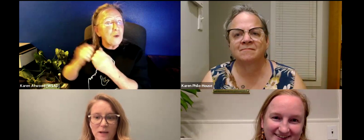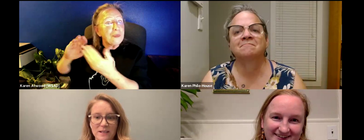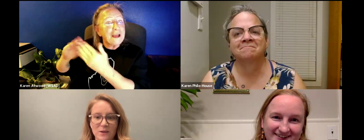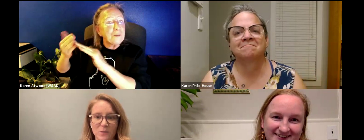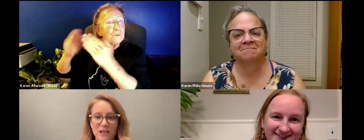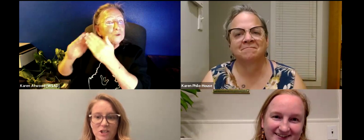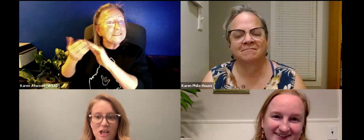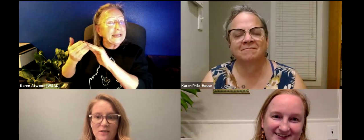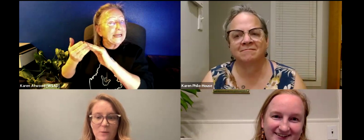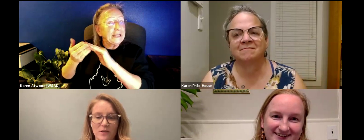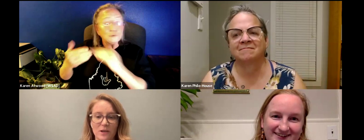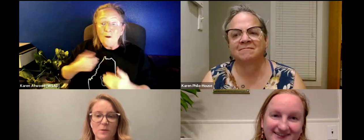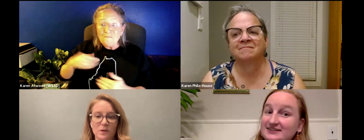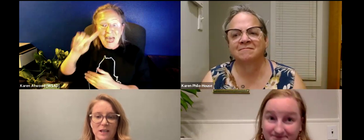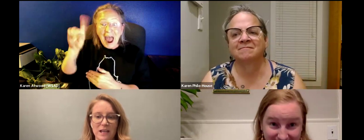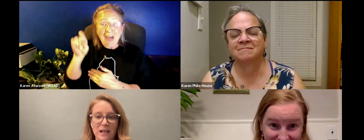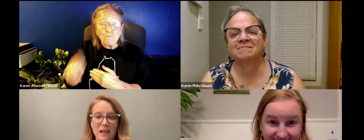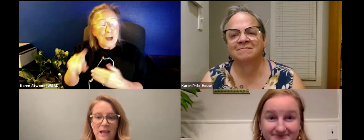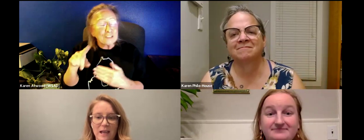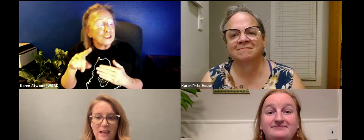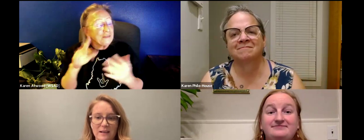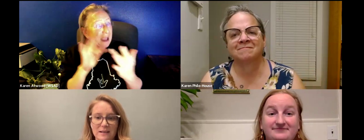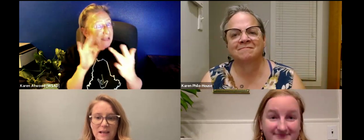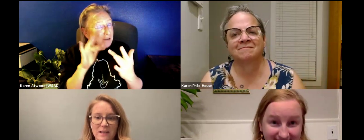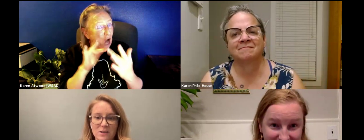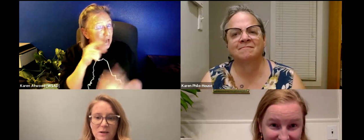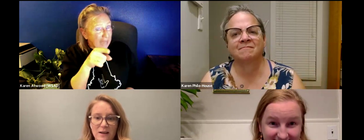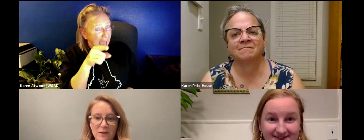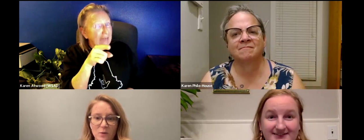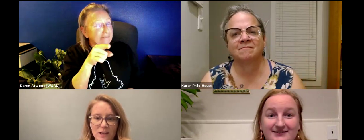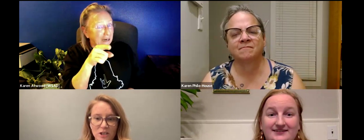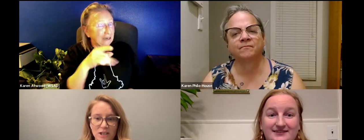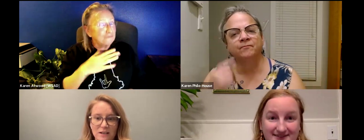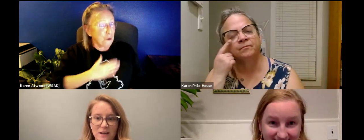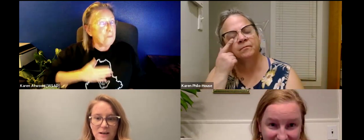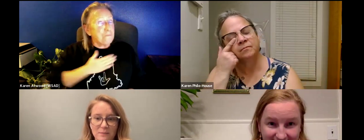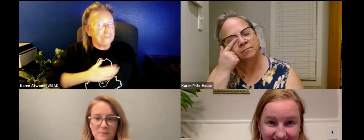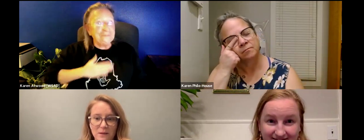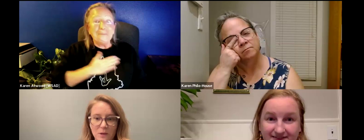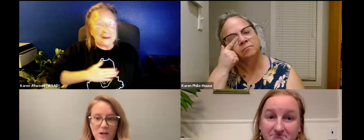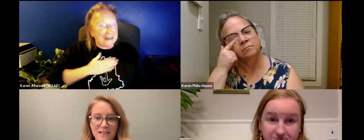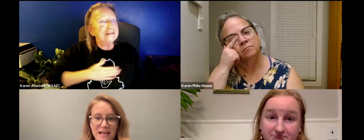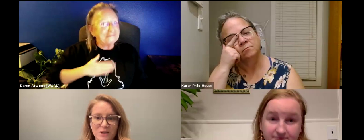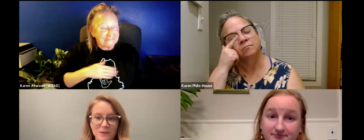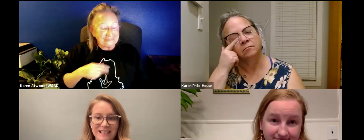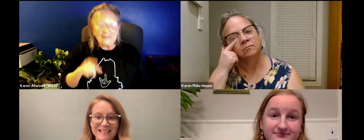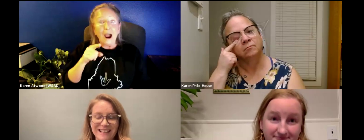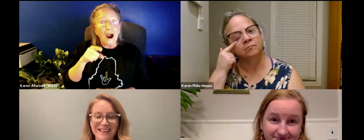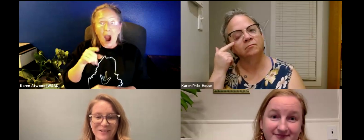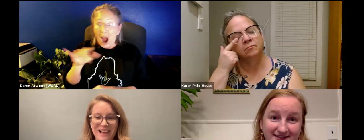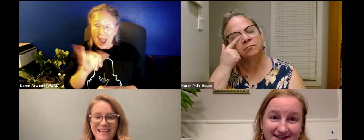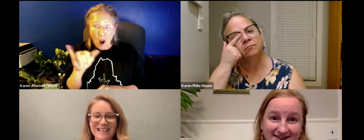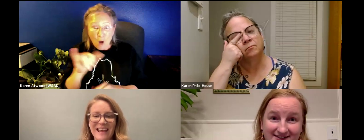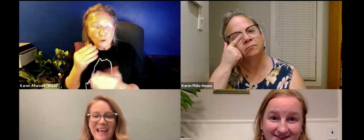your PowerPoint so that we can share that with the community. And I do have a question. Can we contact you,